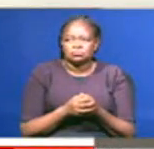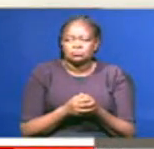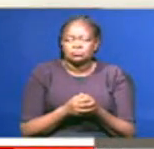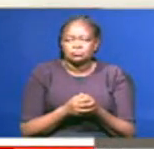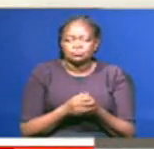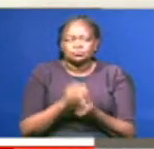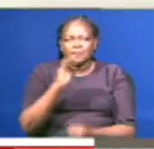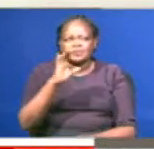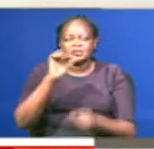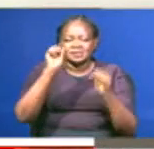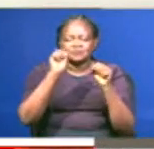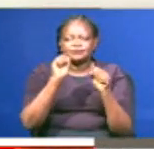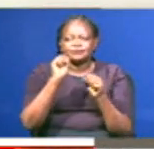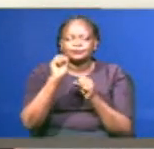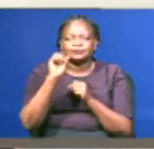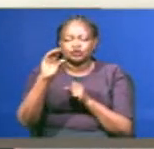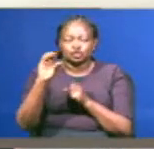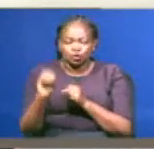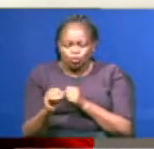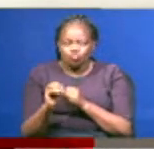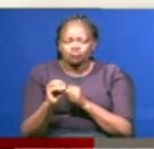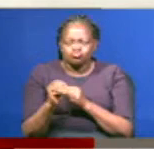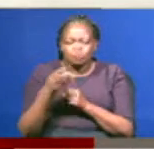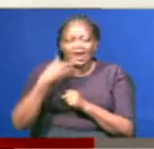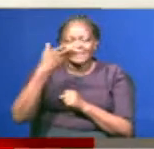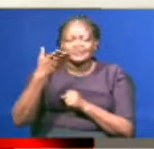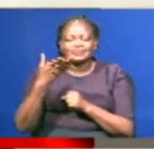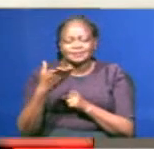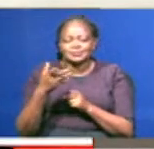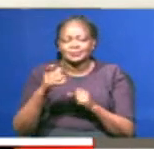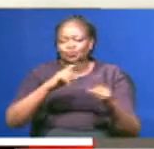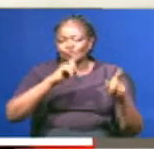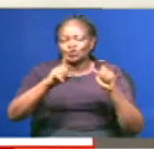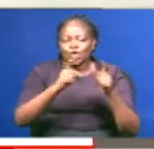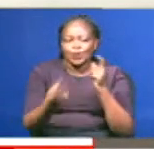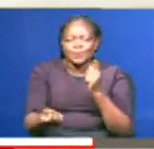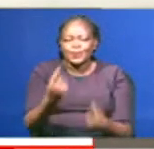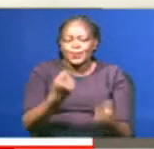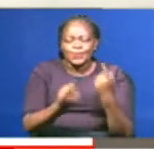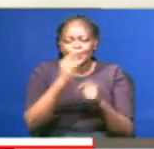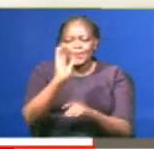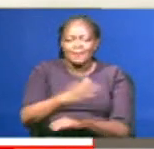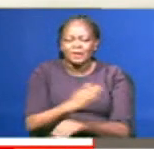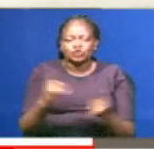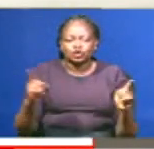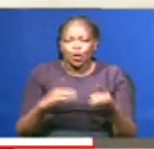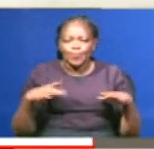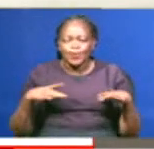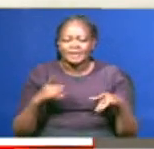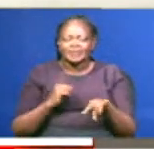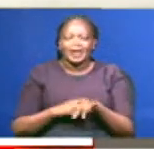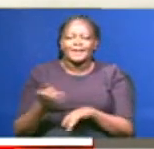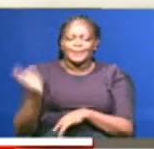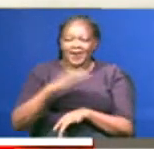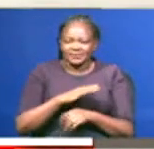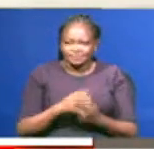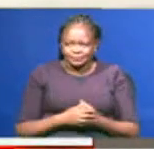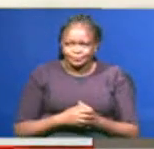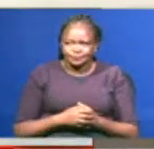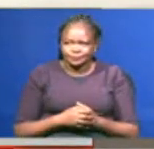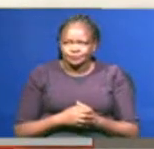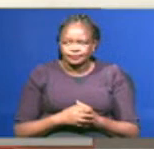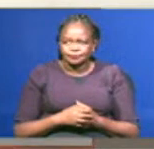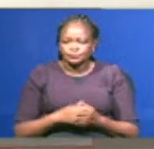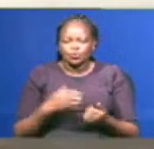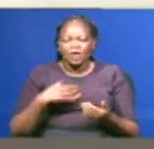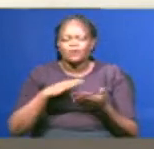IEBC Chair Hussein Marjan there responding to pertinent questions raised by Parliament. We're going to take a short break. When we come back, we have